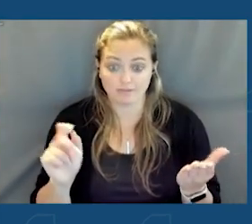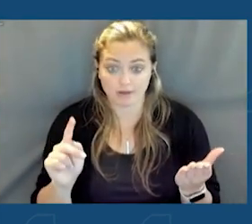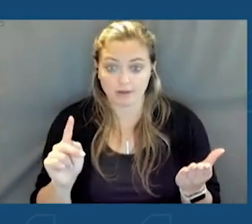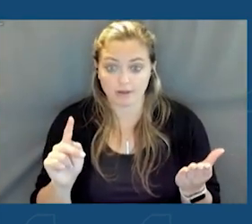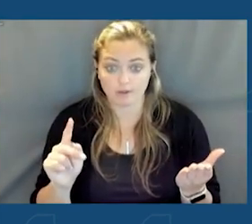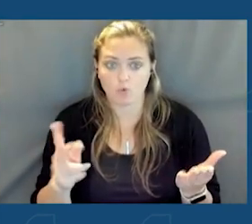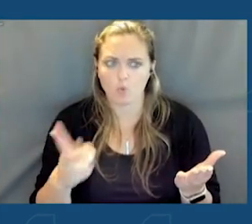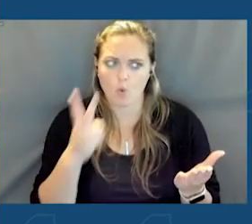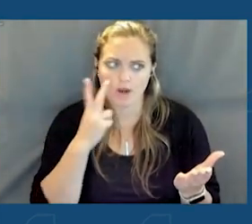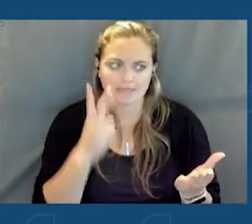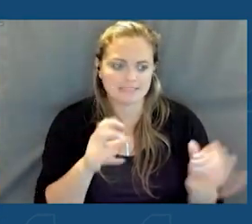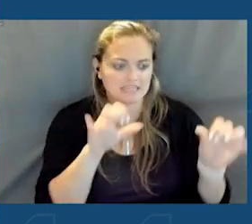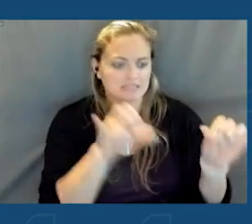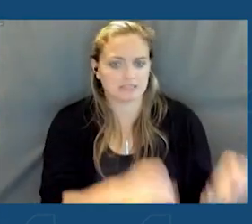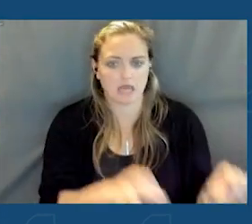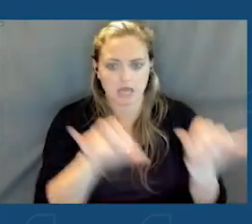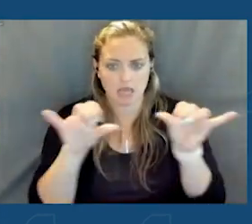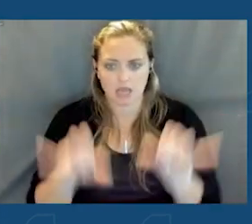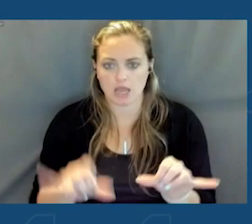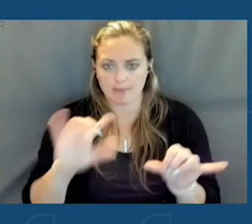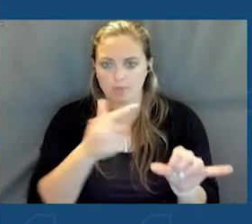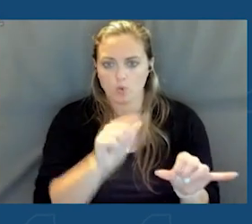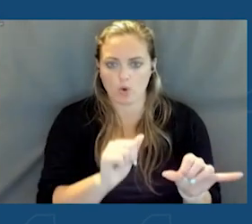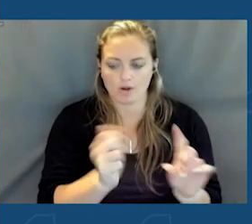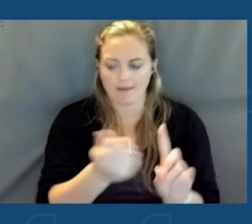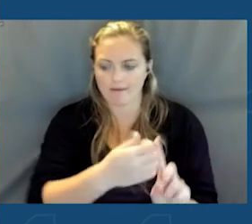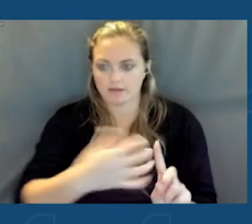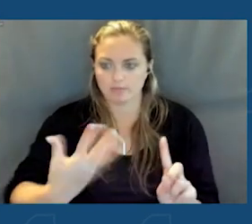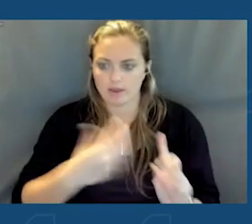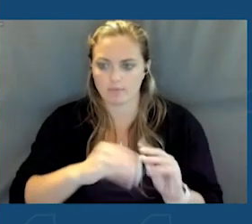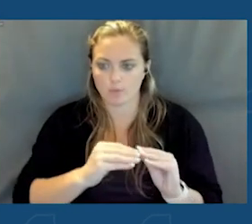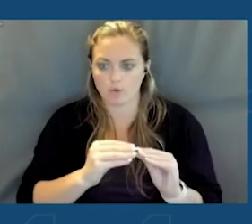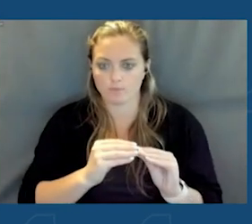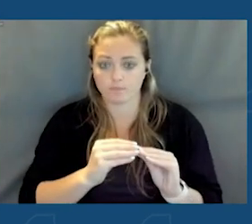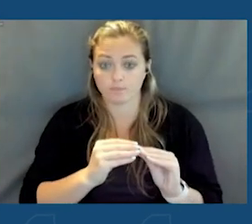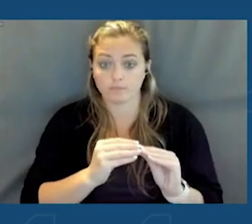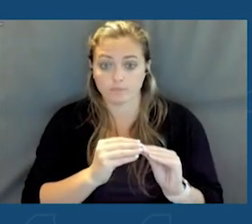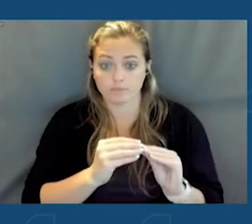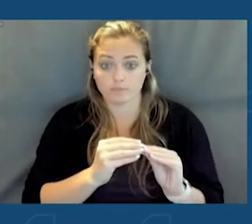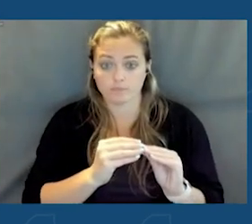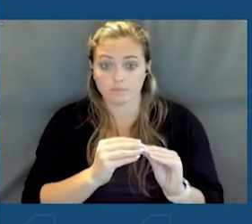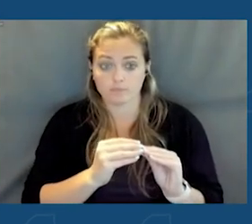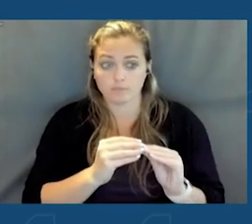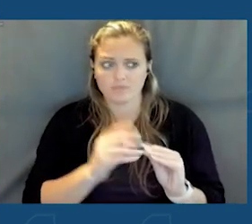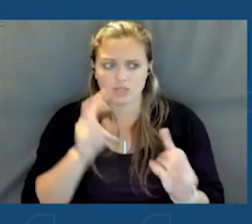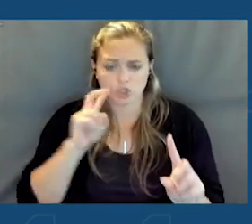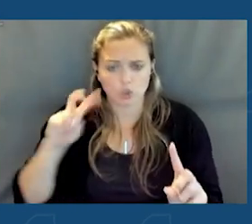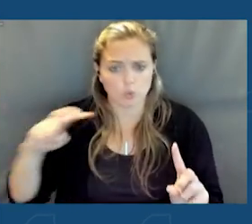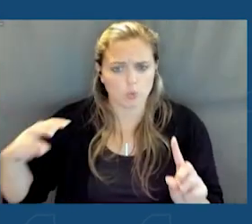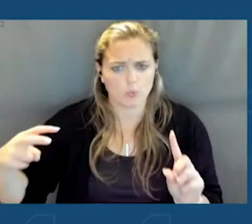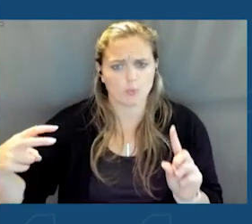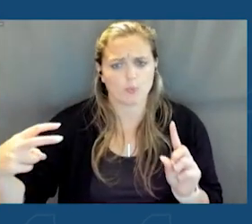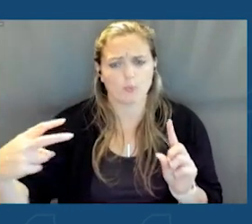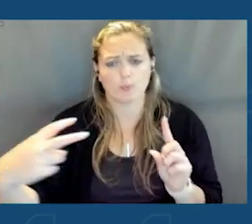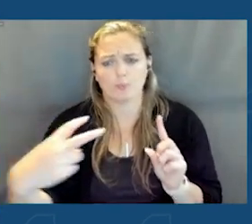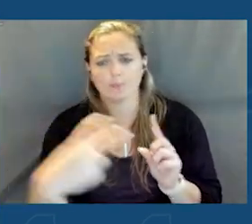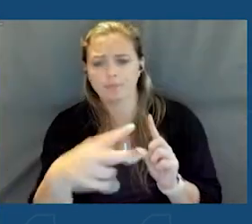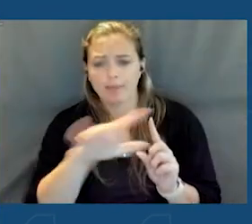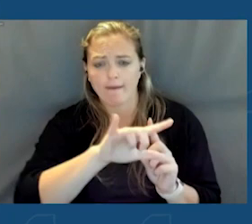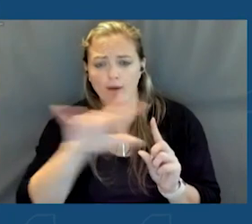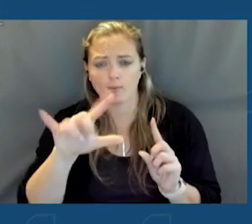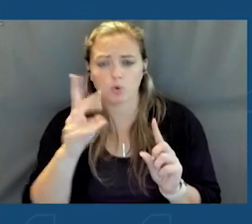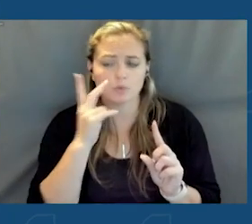that replicated and expanded. Because as you look on the outskirts of this airport, where the neighborhoods